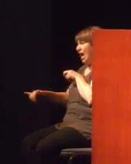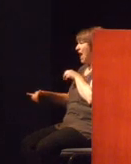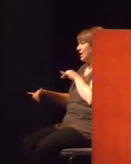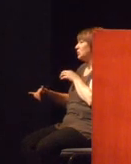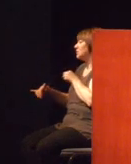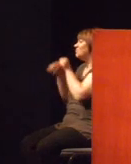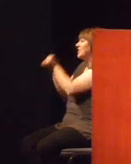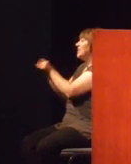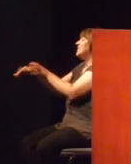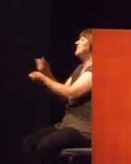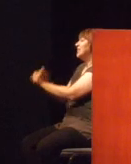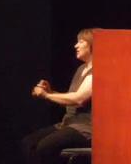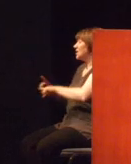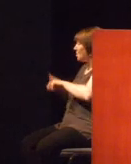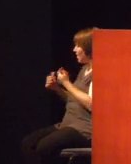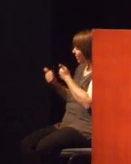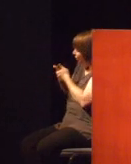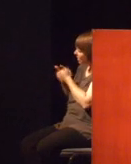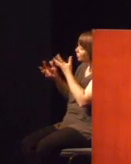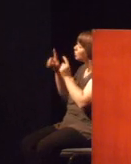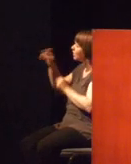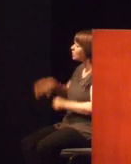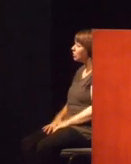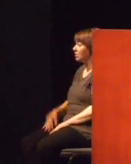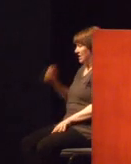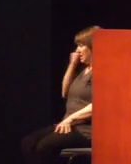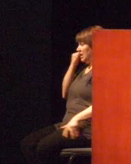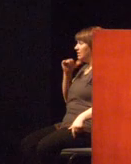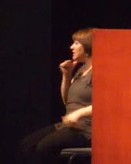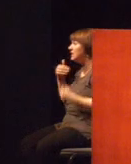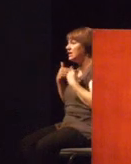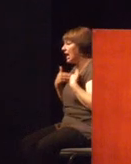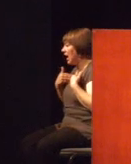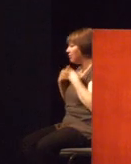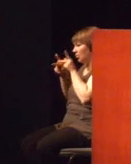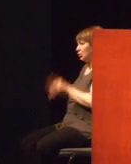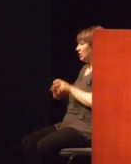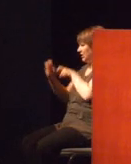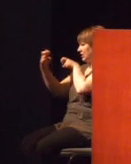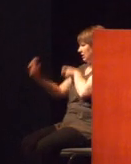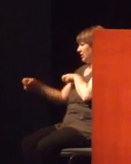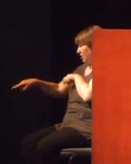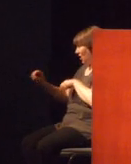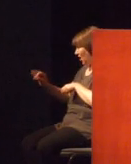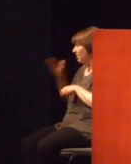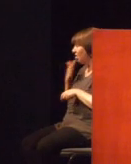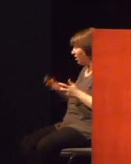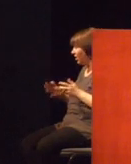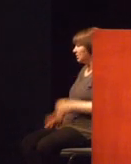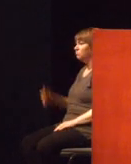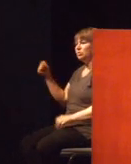to challenge all of us to think about is, what if he didn't have a table mate of color sitting there with him, and it was all white